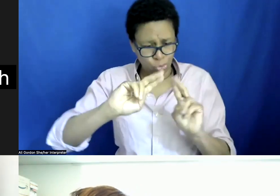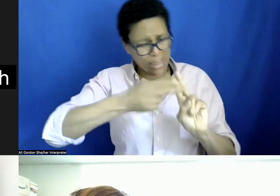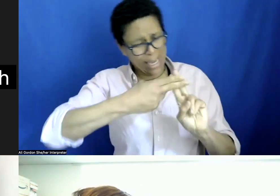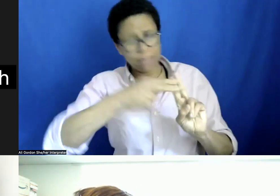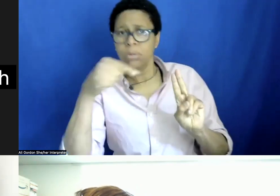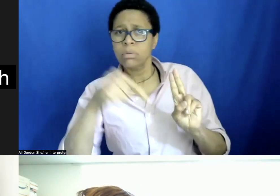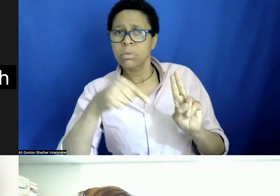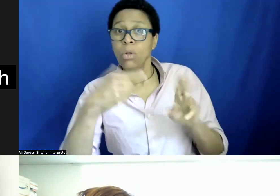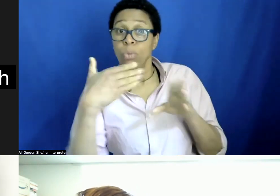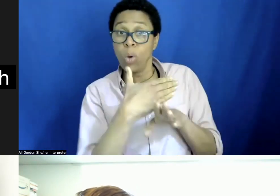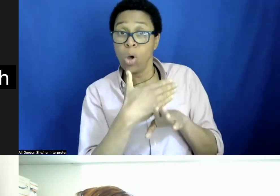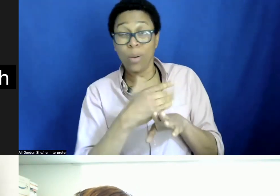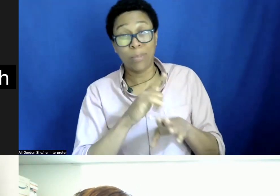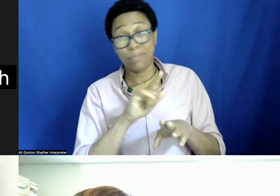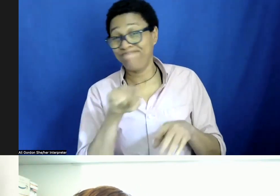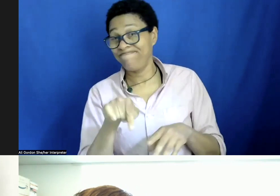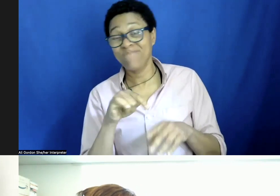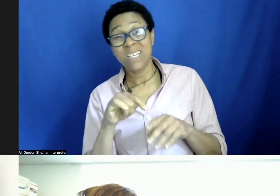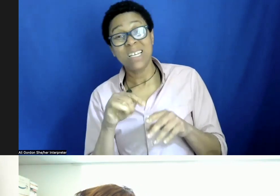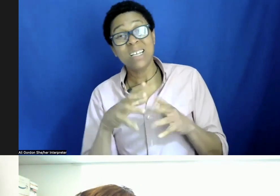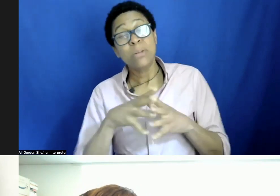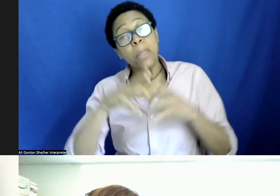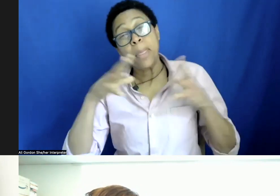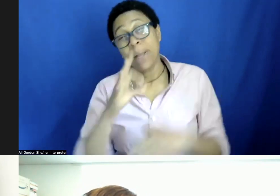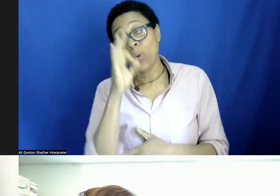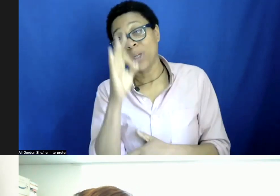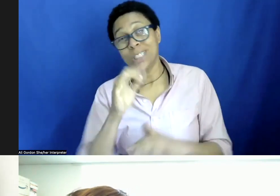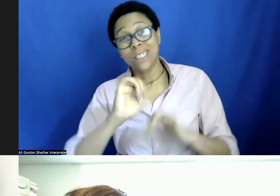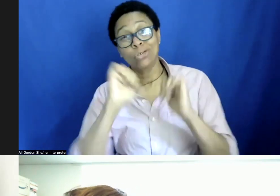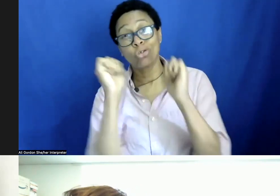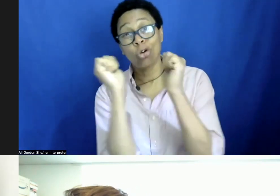issue of consent? So for people that